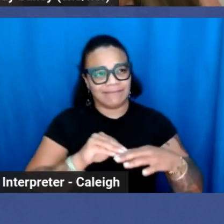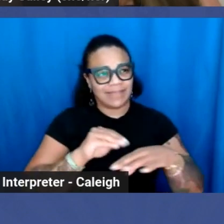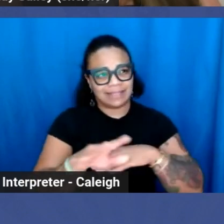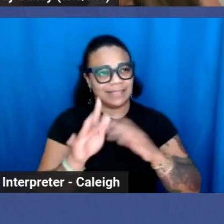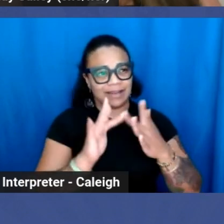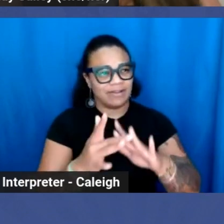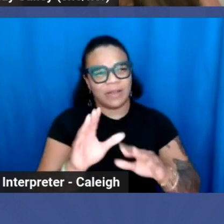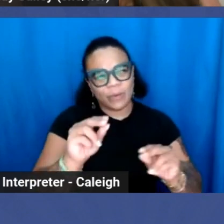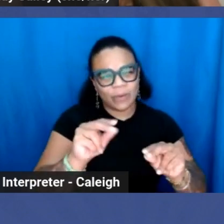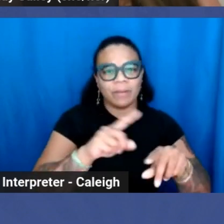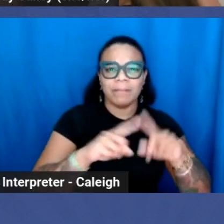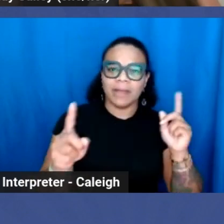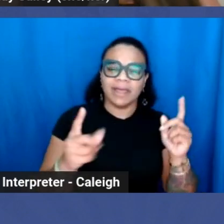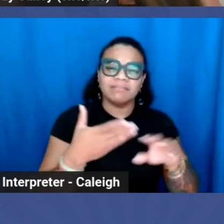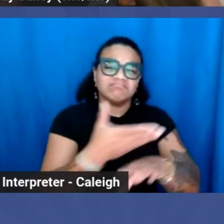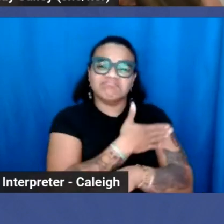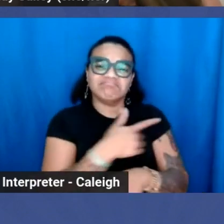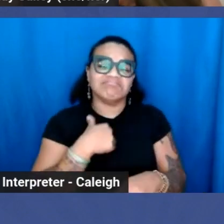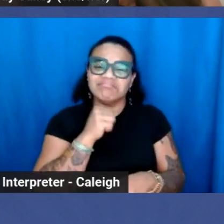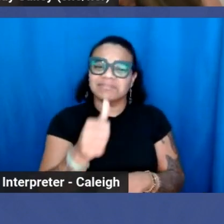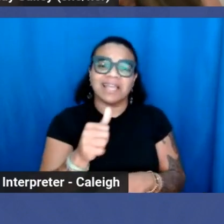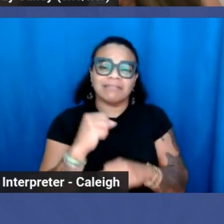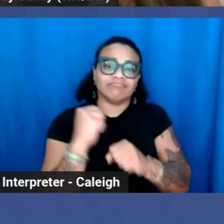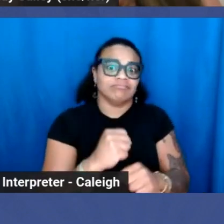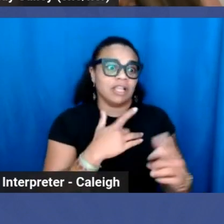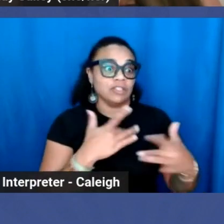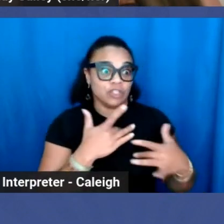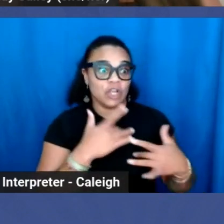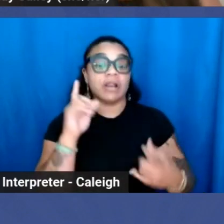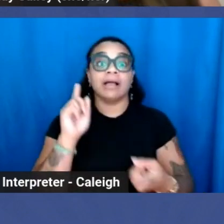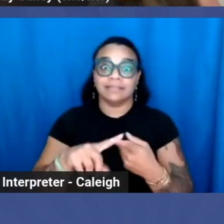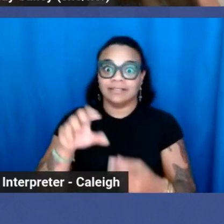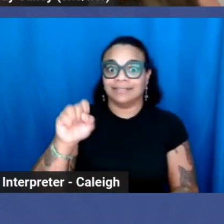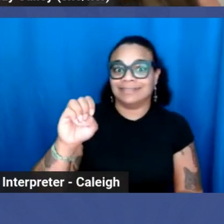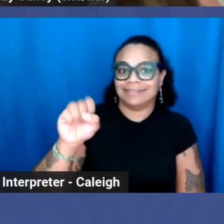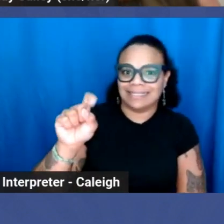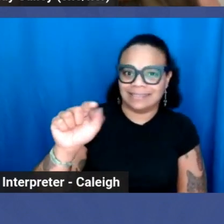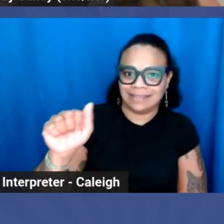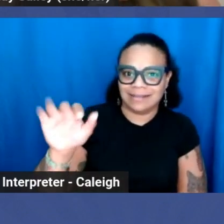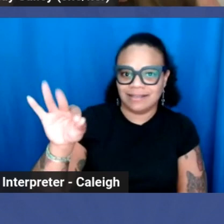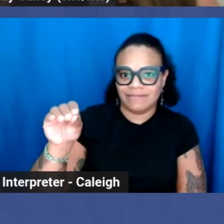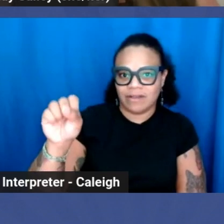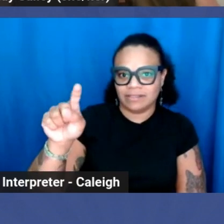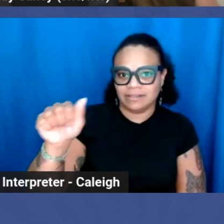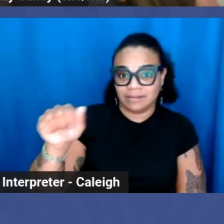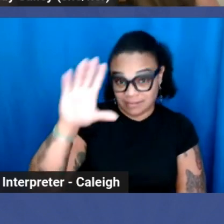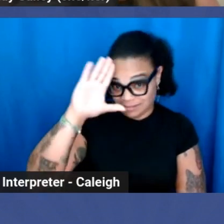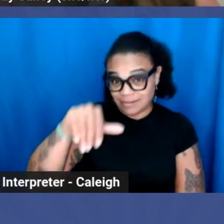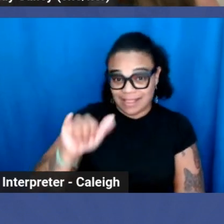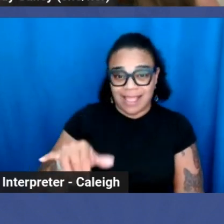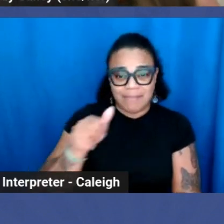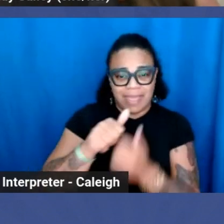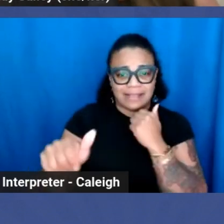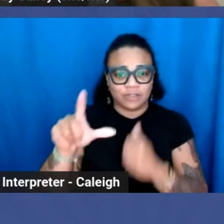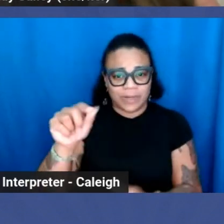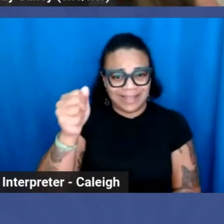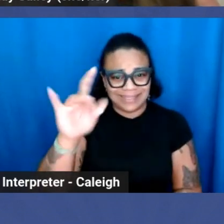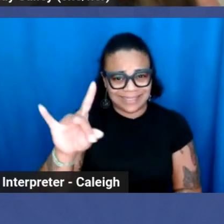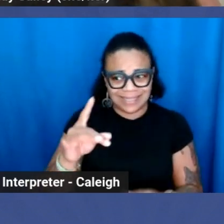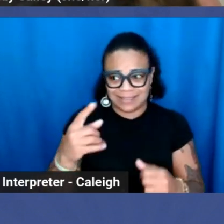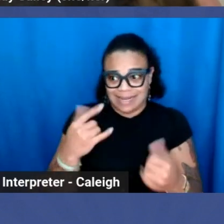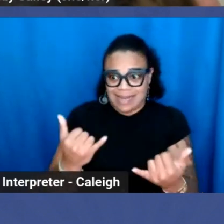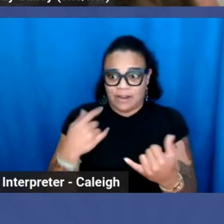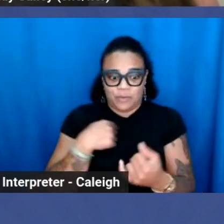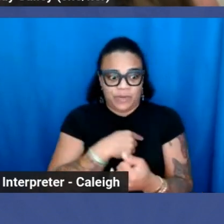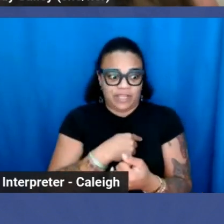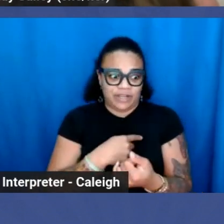wasn't something we were concerned about until Sesta Fosta came along. And, here we are, Sesta Fosta passed in 2018, and I